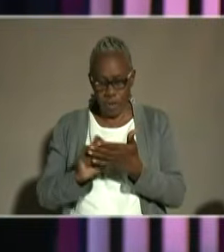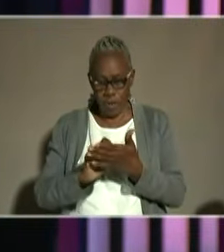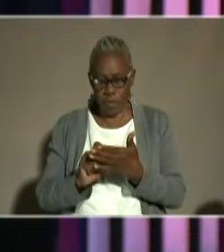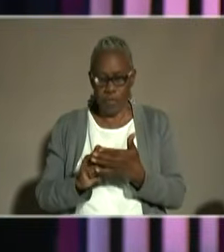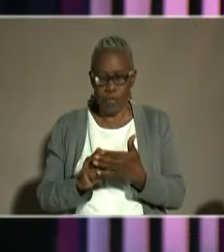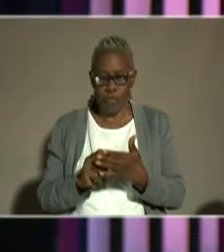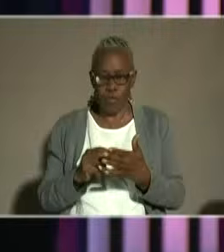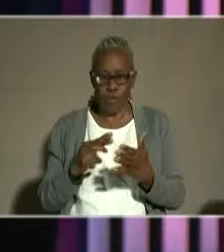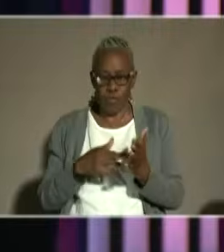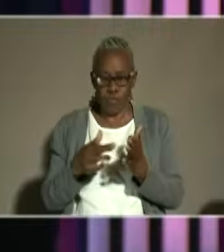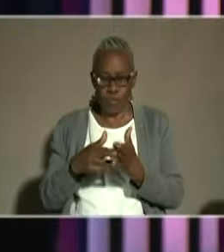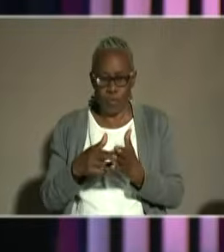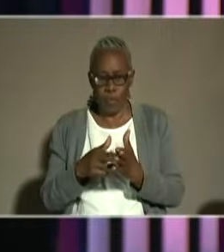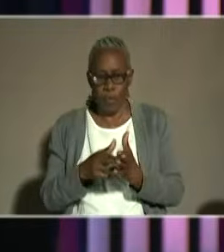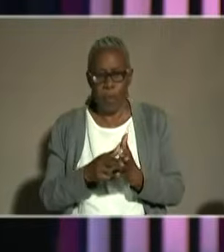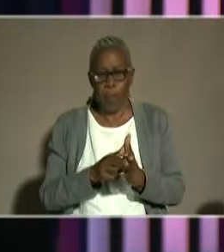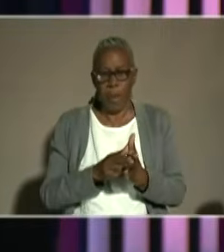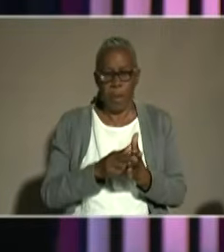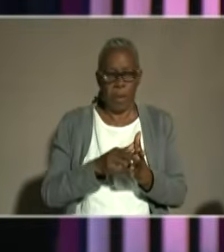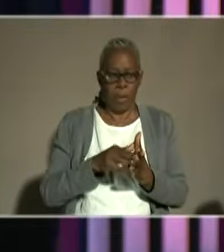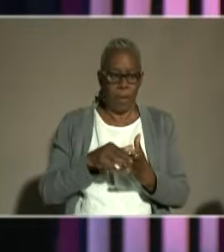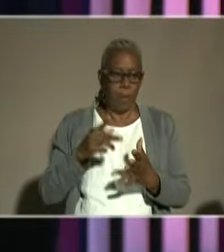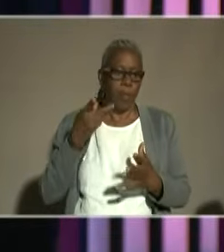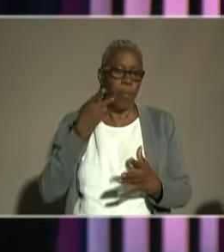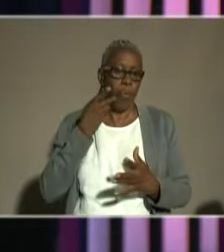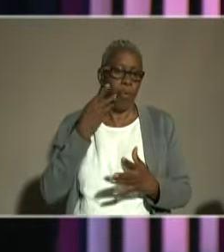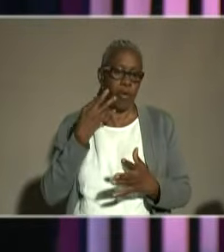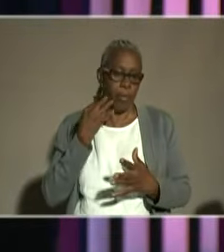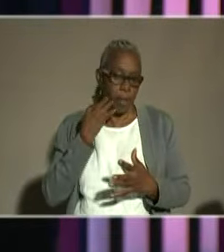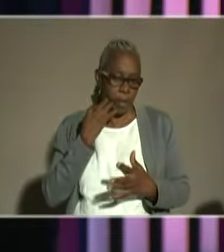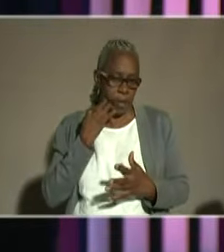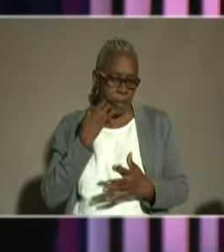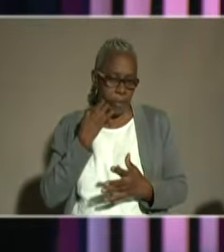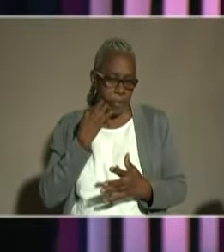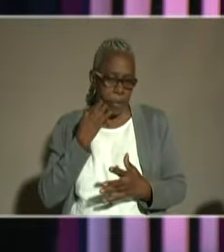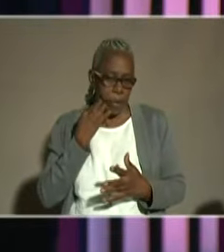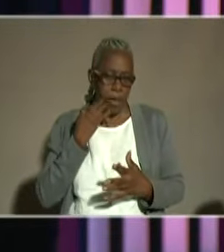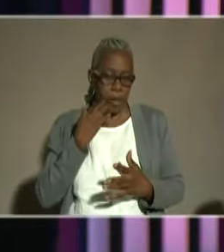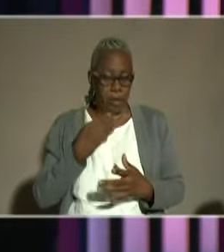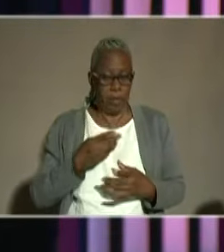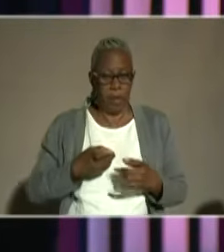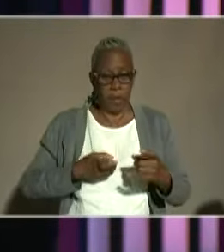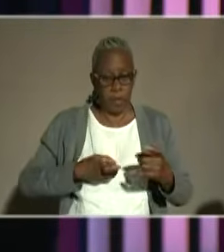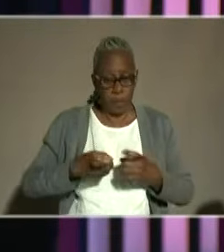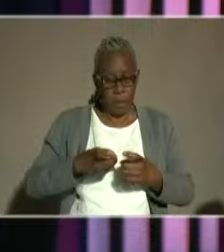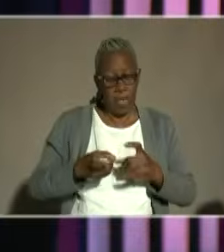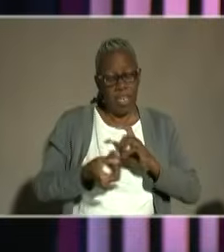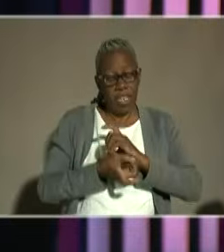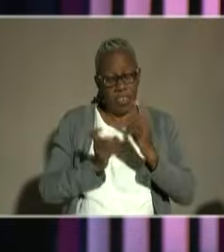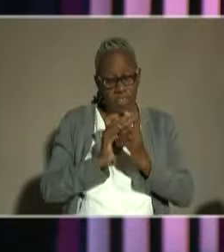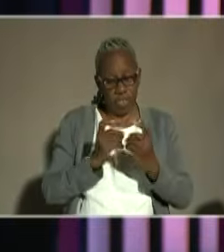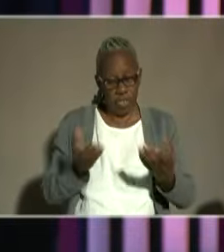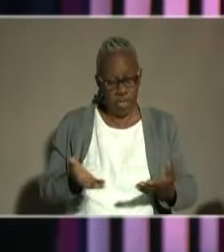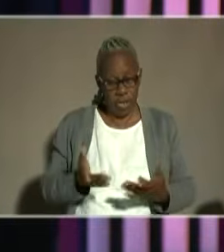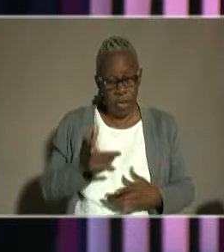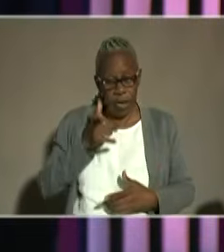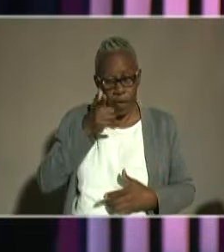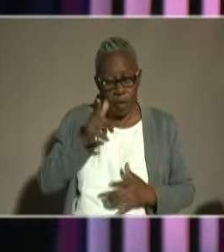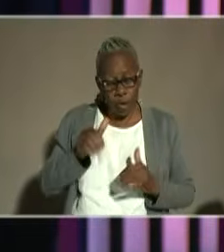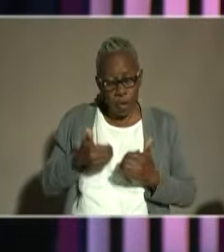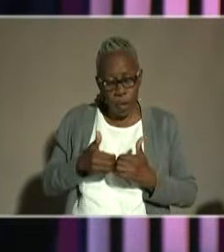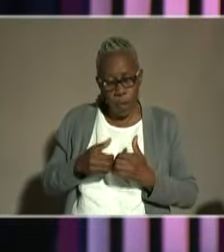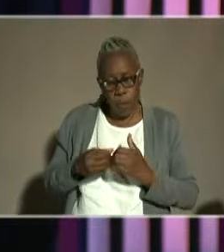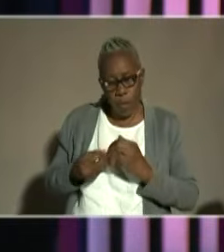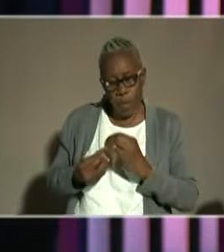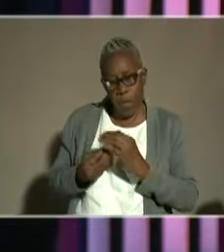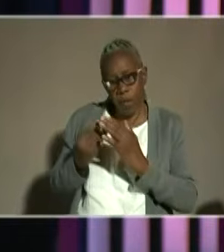Simpson Miller. That means that the fiscal rules and prudent economic management can change gear and look at how we can grow the